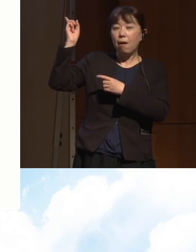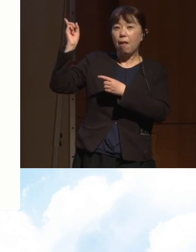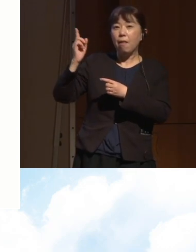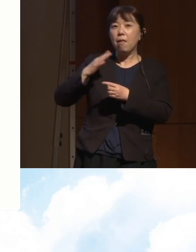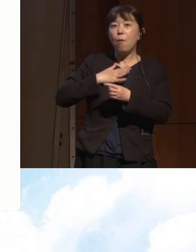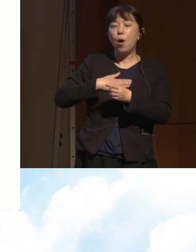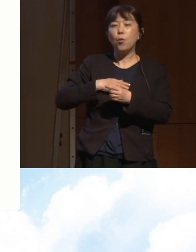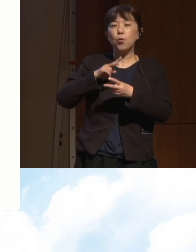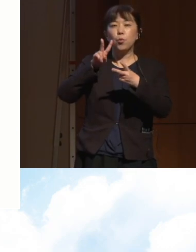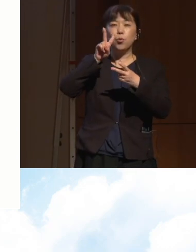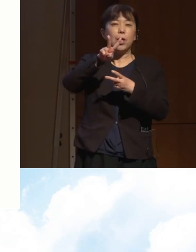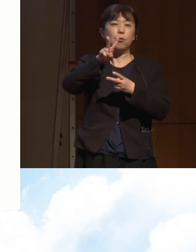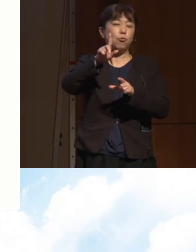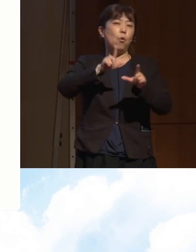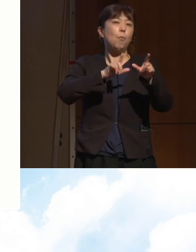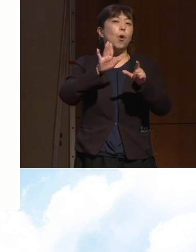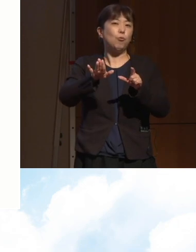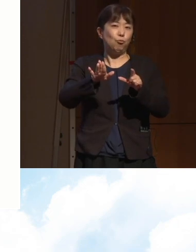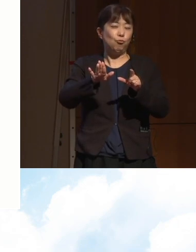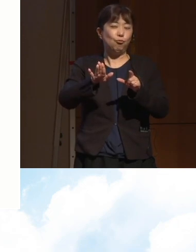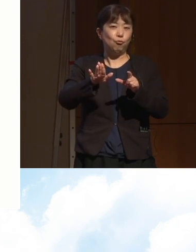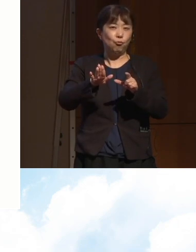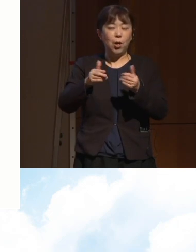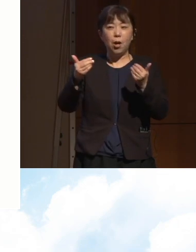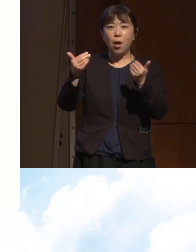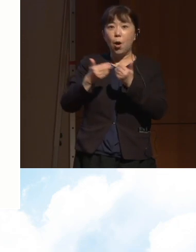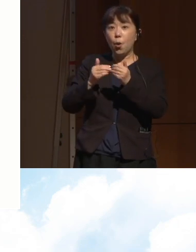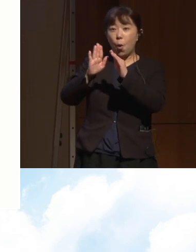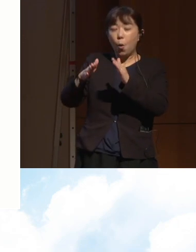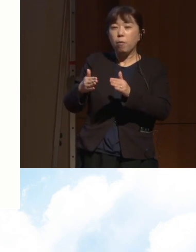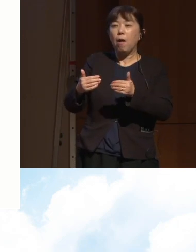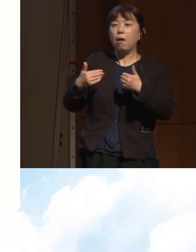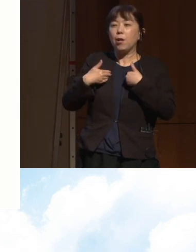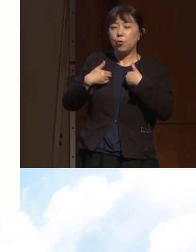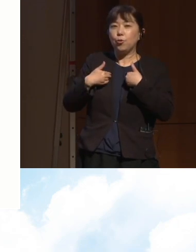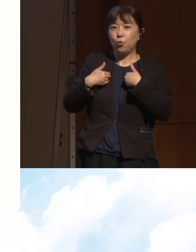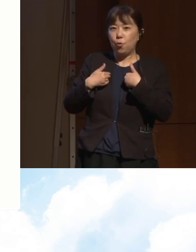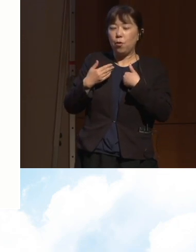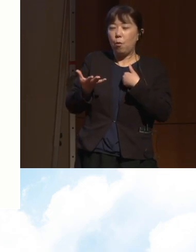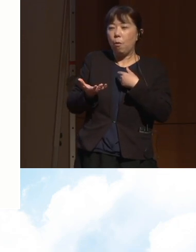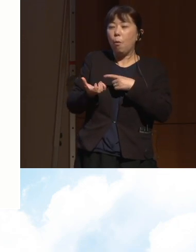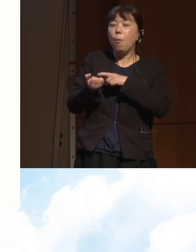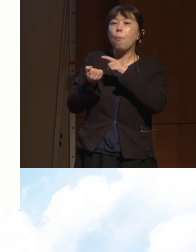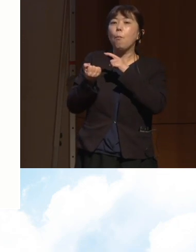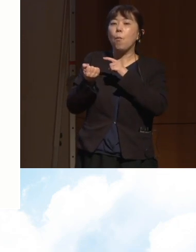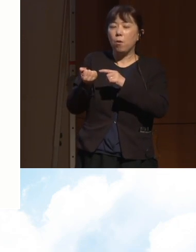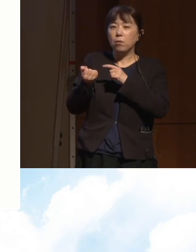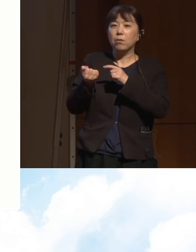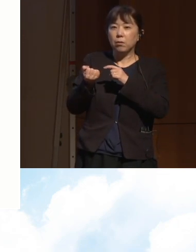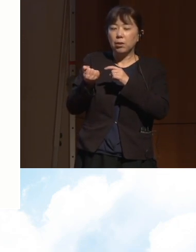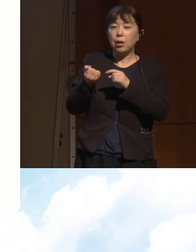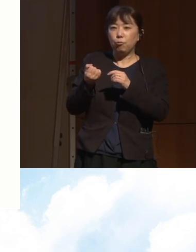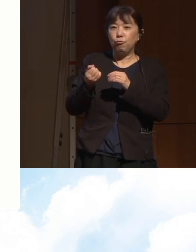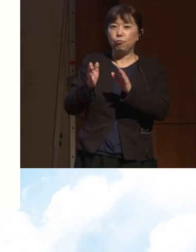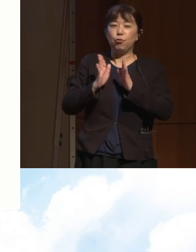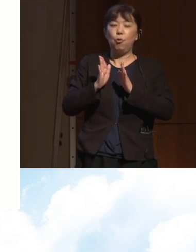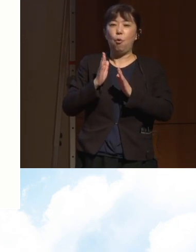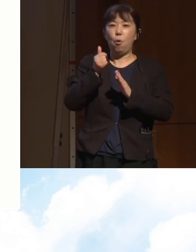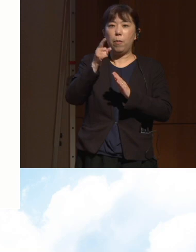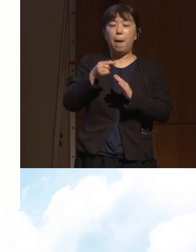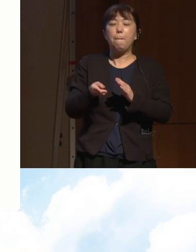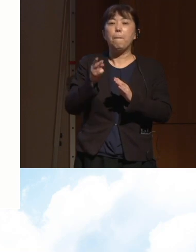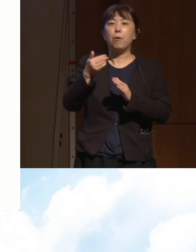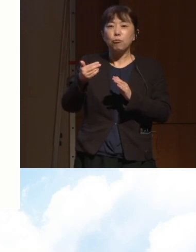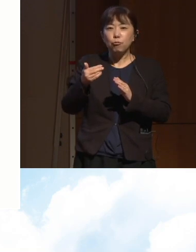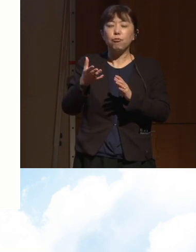an antibody to block receptor binding, it has to bind to the full-length form of the glycoprotein on the cell surface